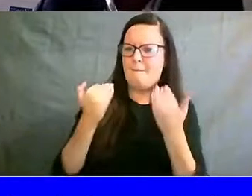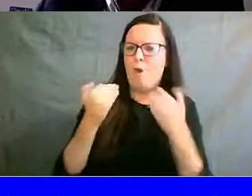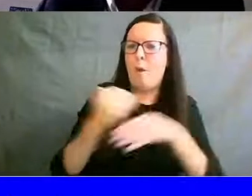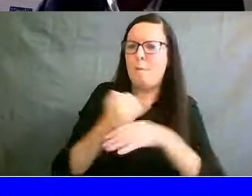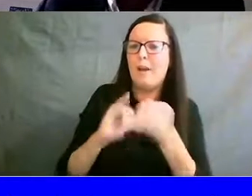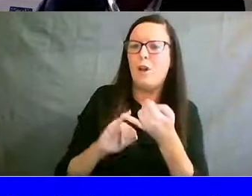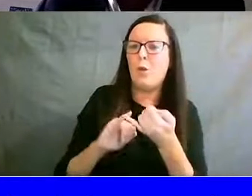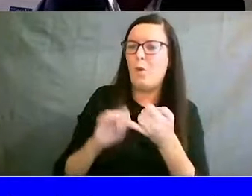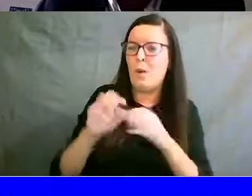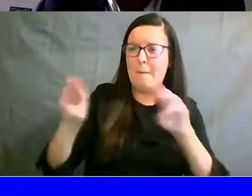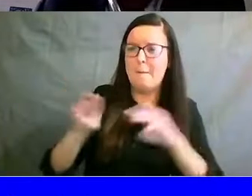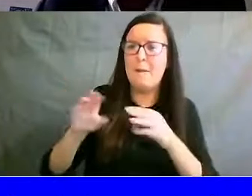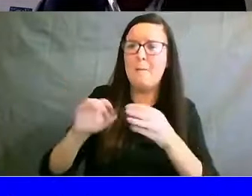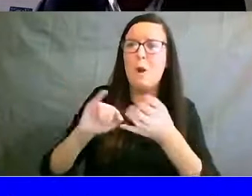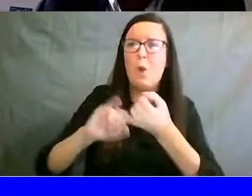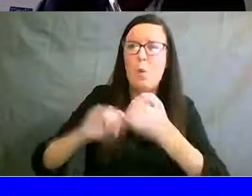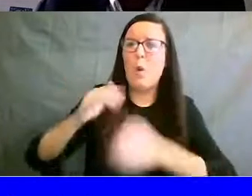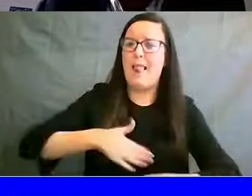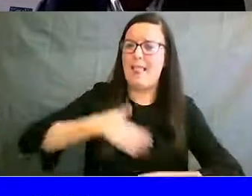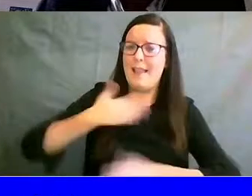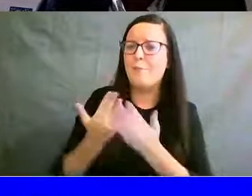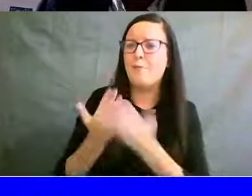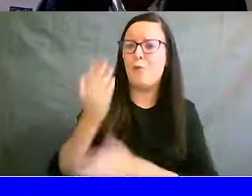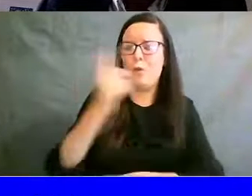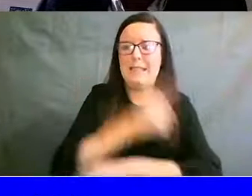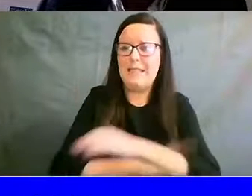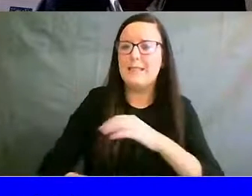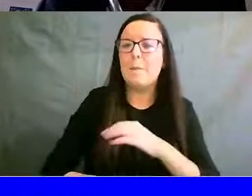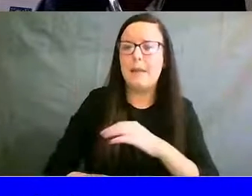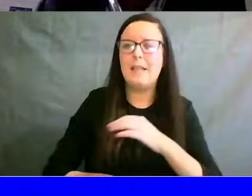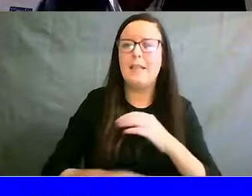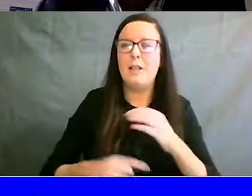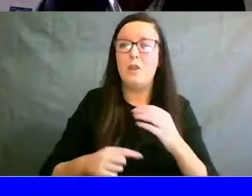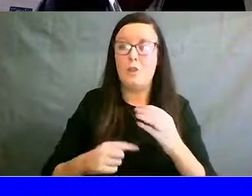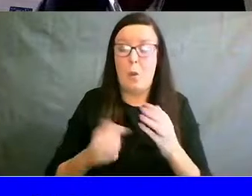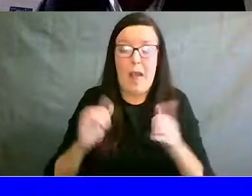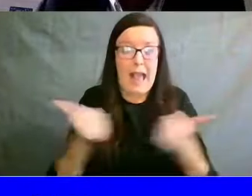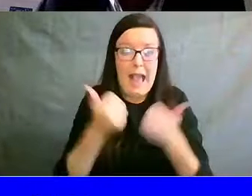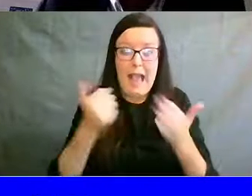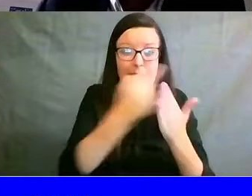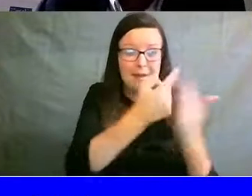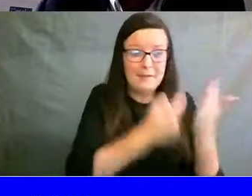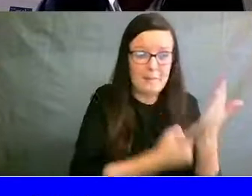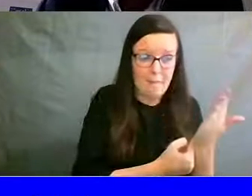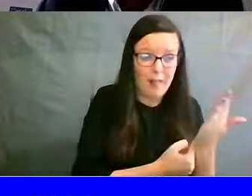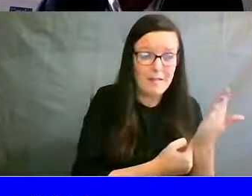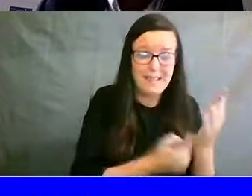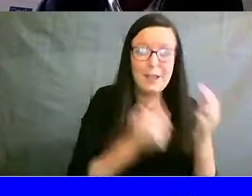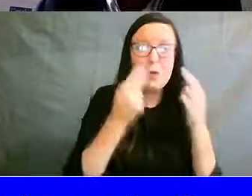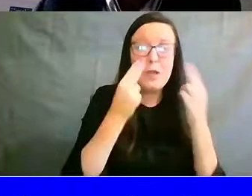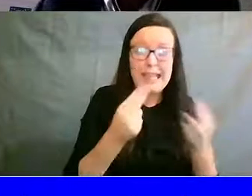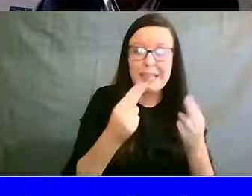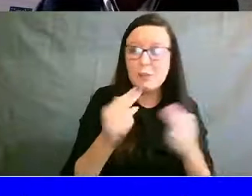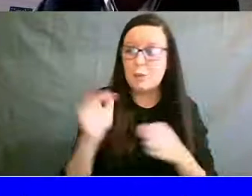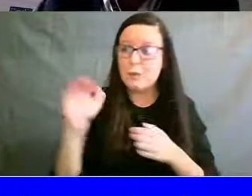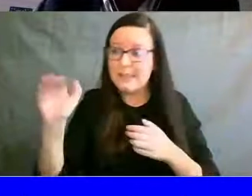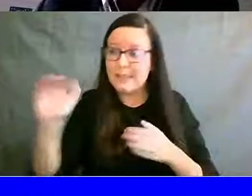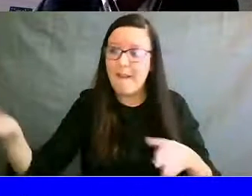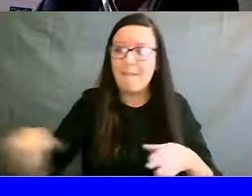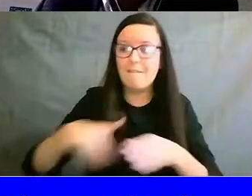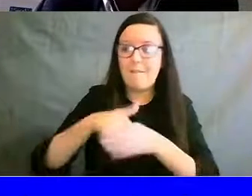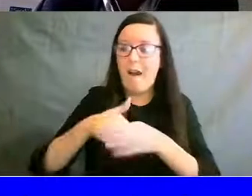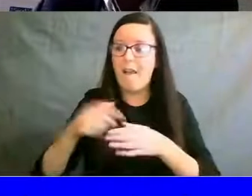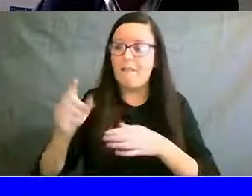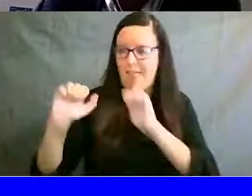really important that any policies that are addressed to meet the needs of persons with disabilities are actually designed in contemplation of